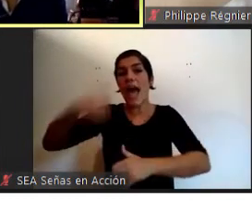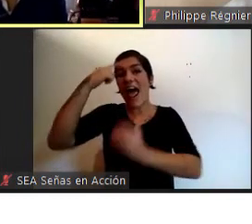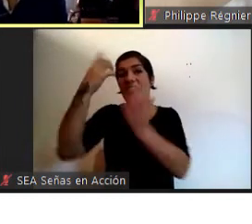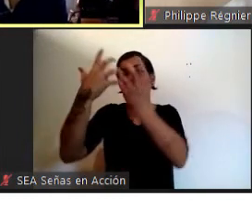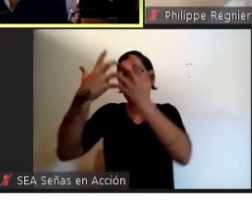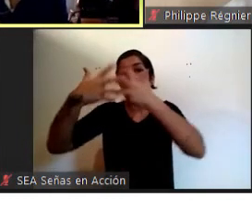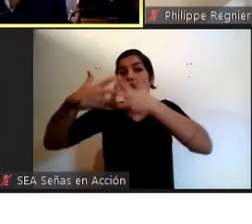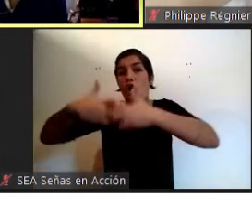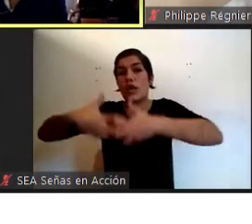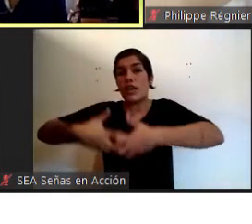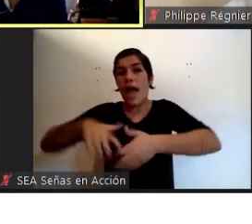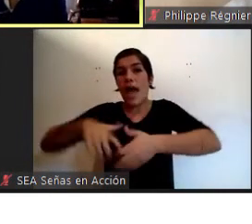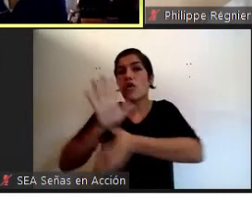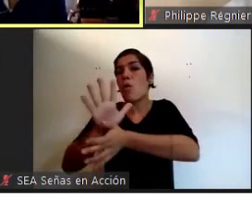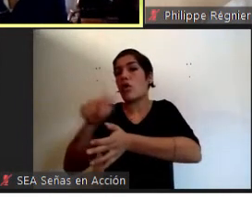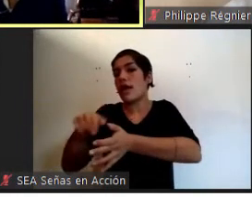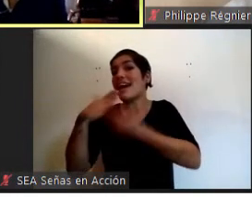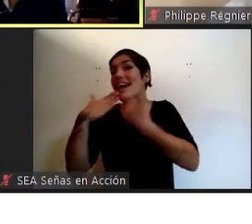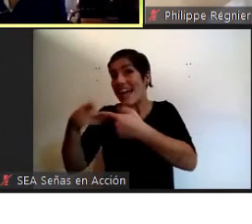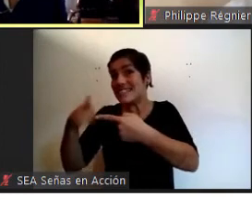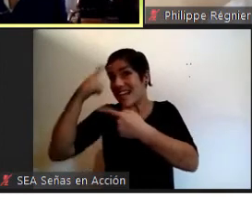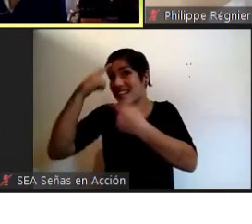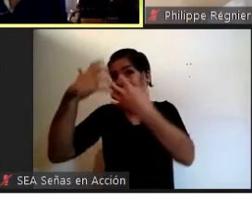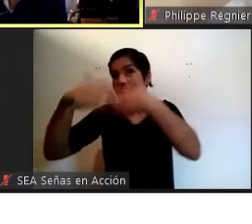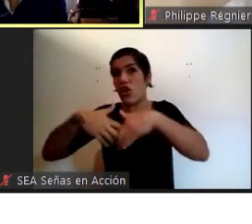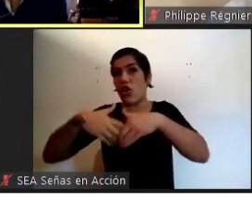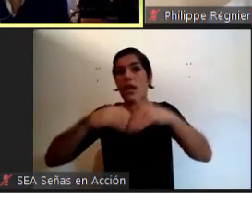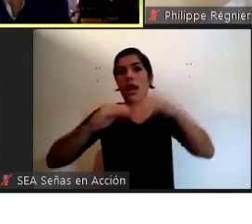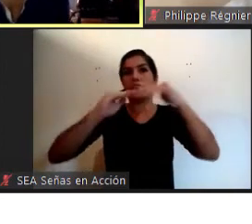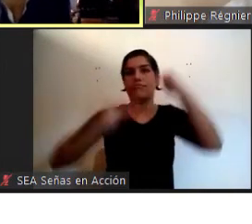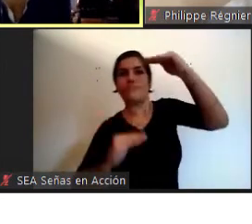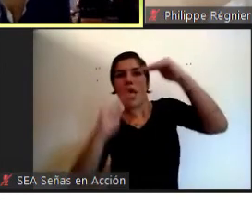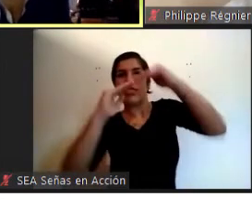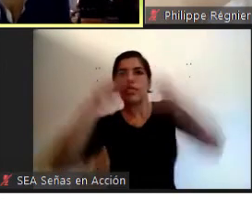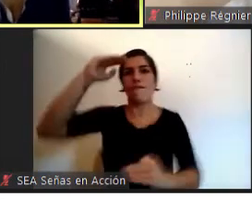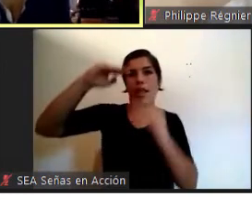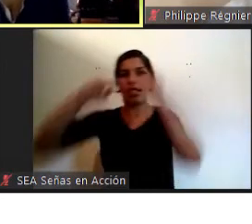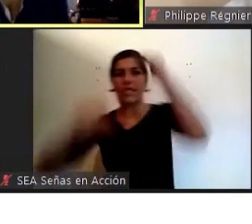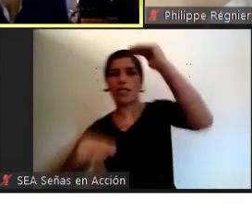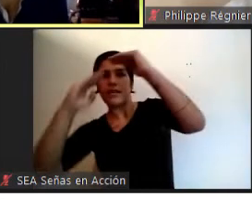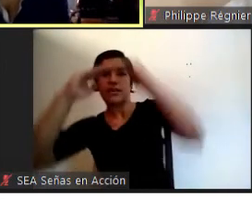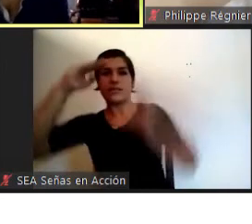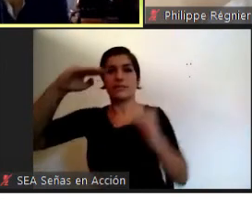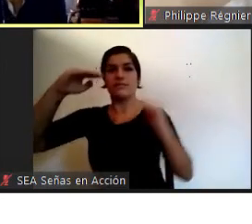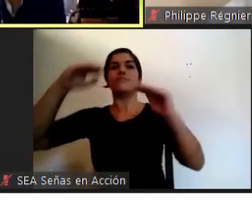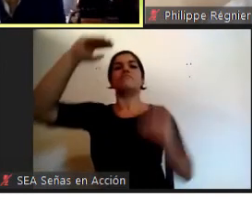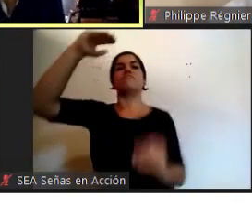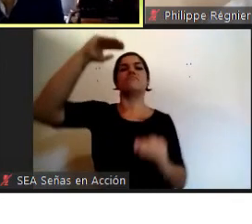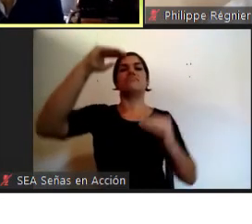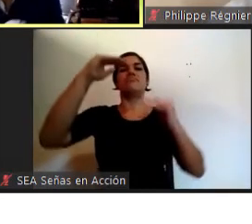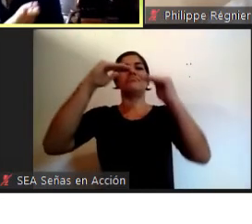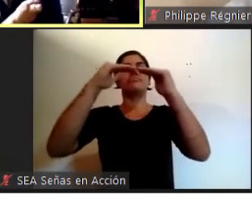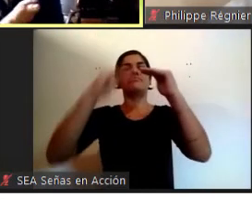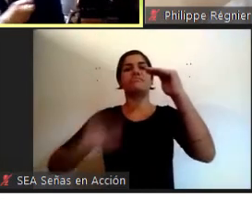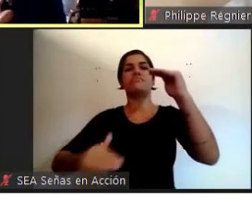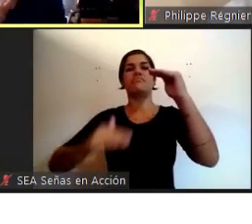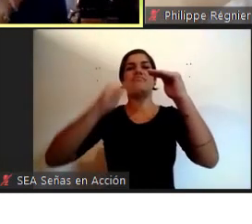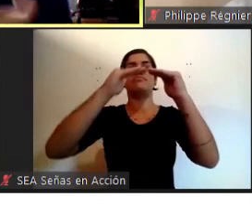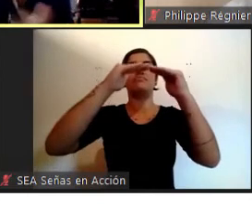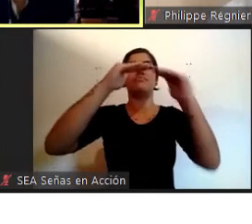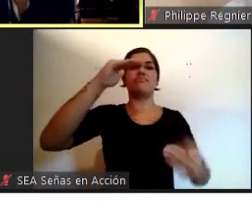hierarchies. COVID brought about some sort of new literacy that